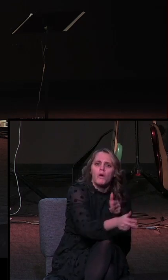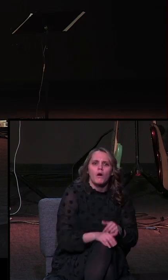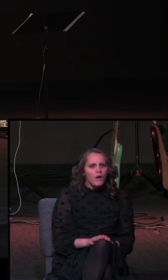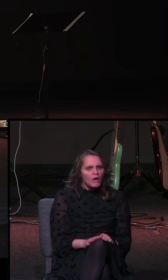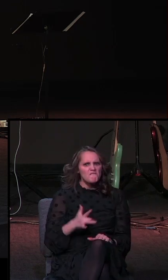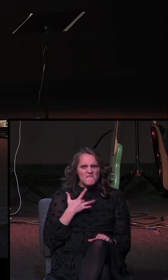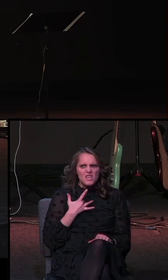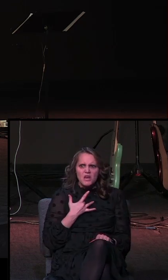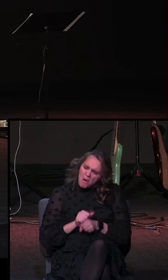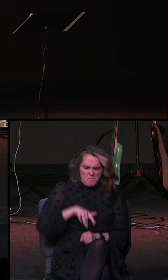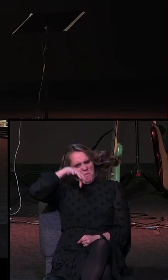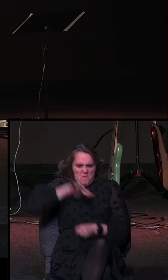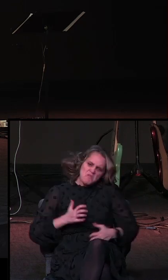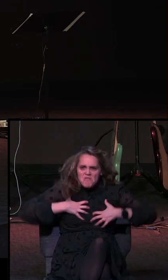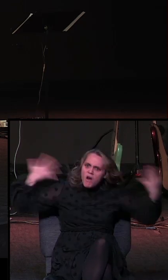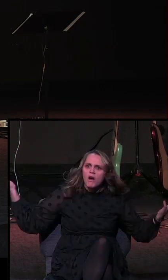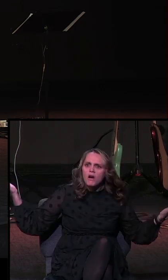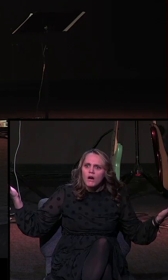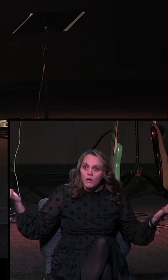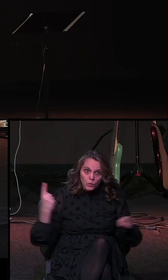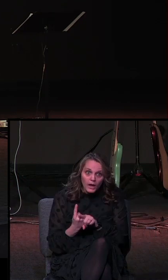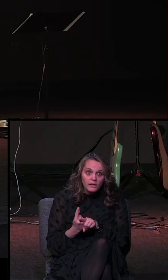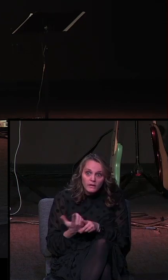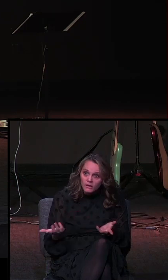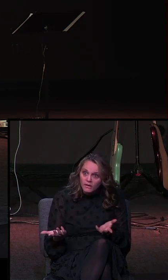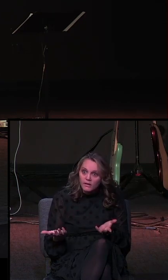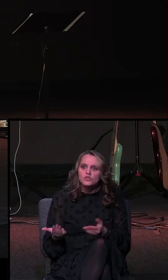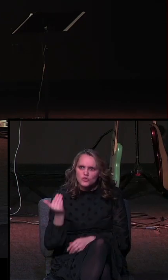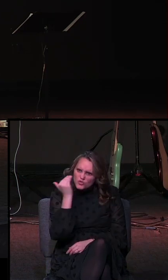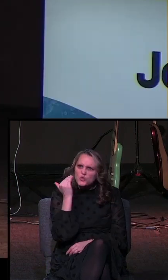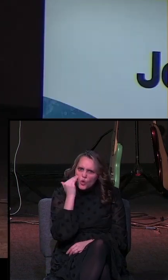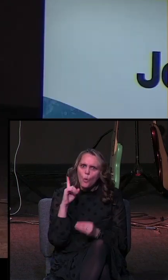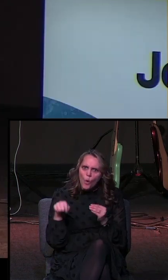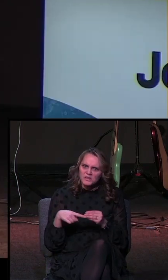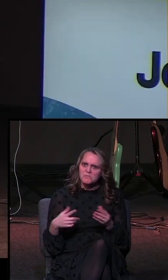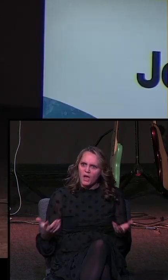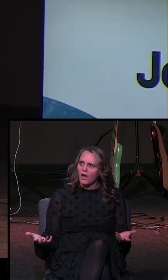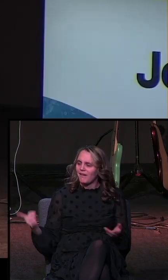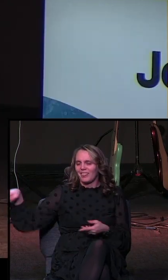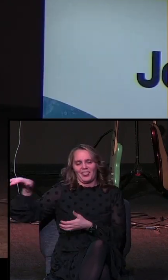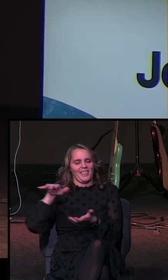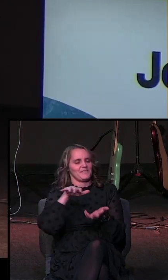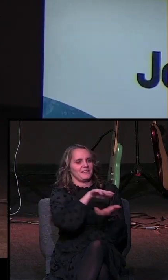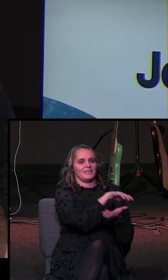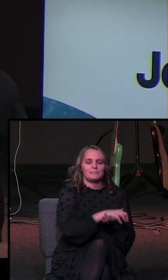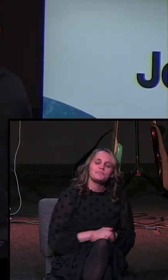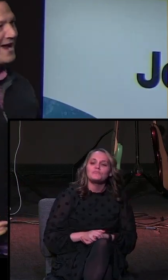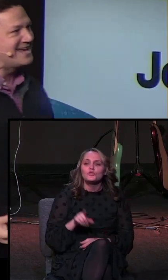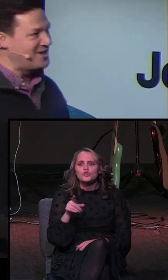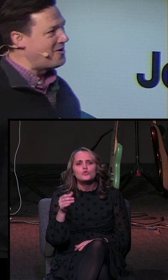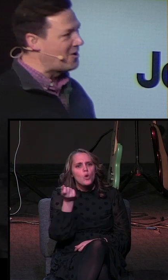Hurrah! Right? We know what this is about. We